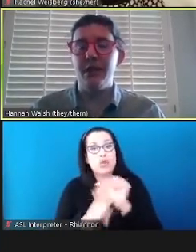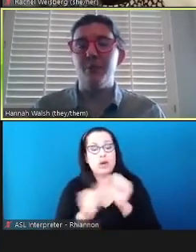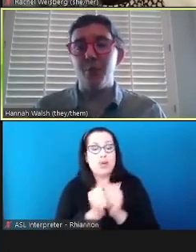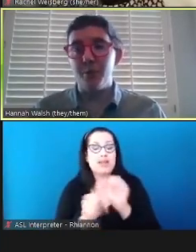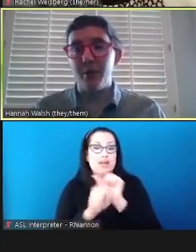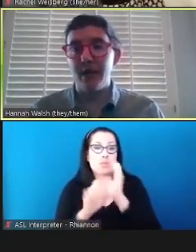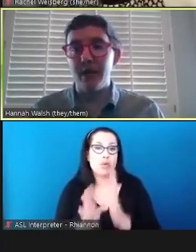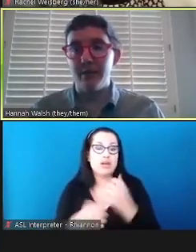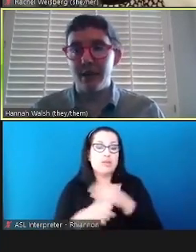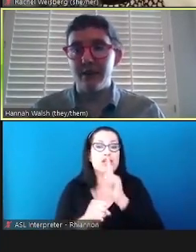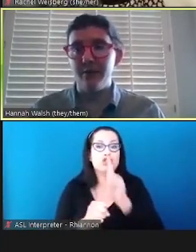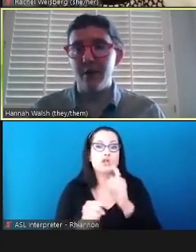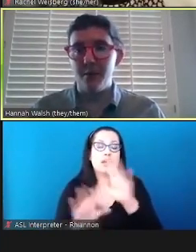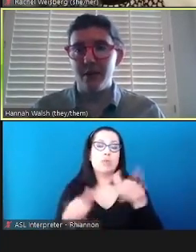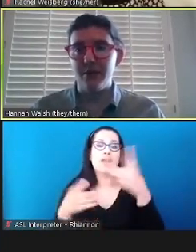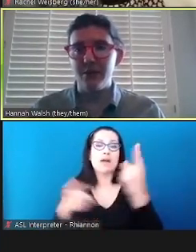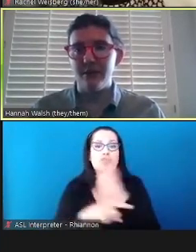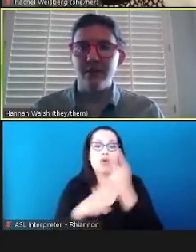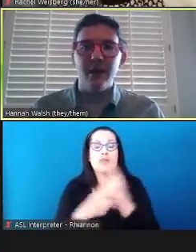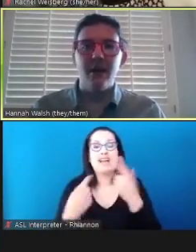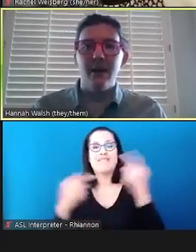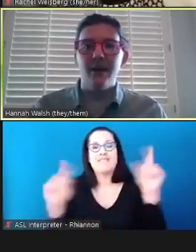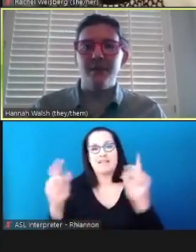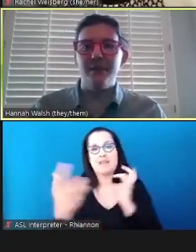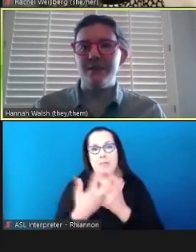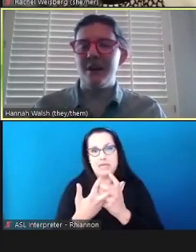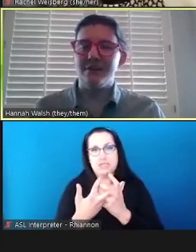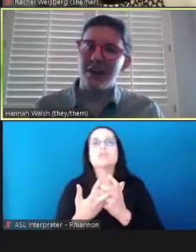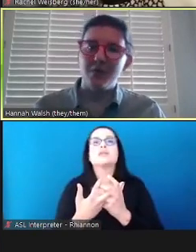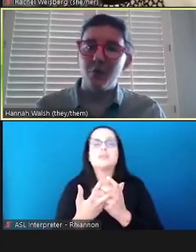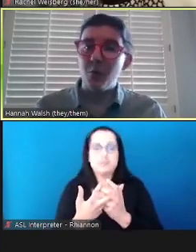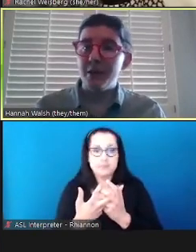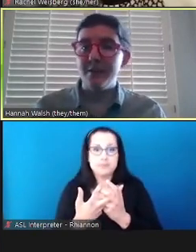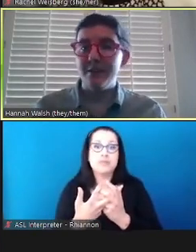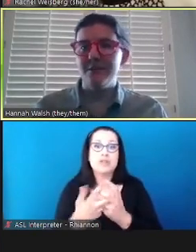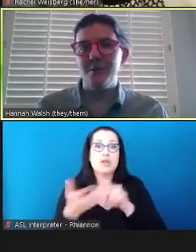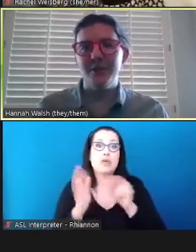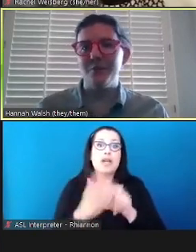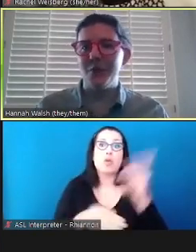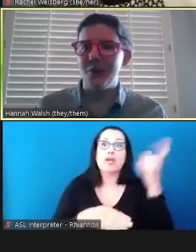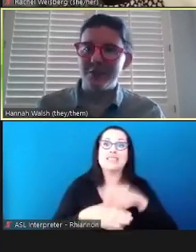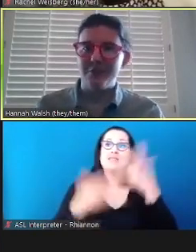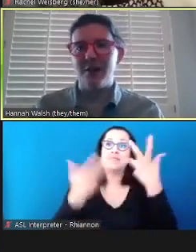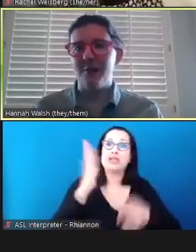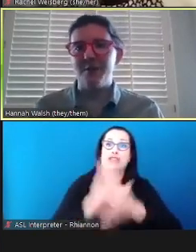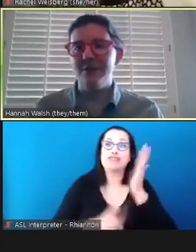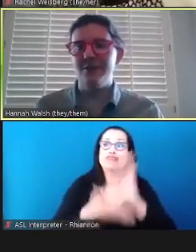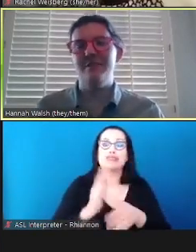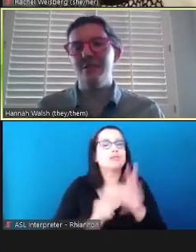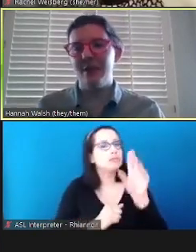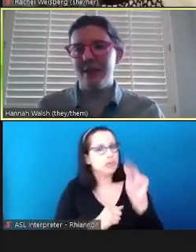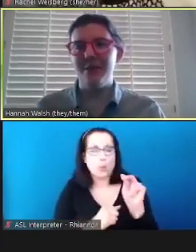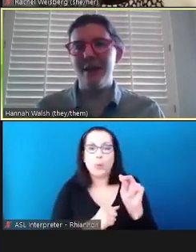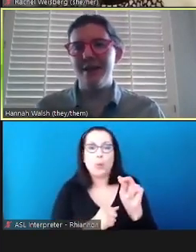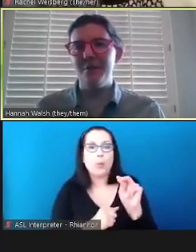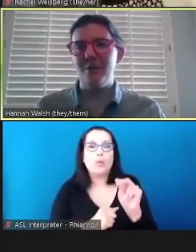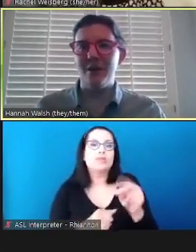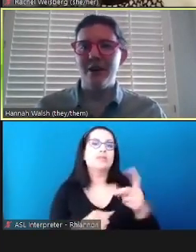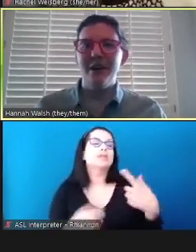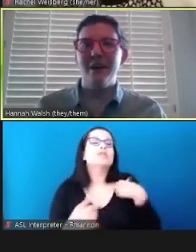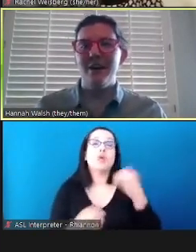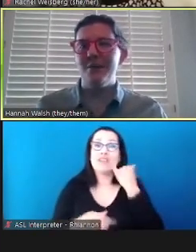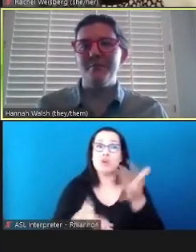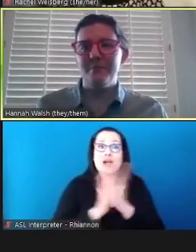employee to give appropriate and effective accommodations. It's not just kind of a one and done situation where you ask for accommodations and you can't do that